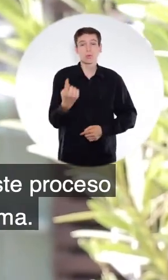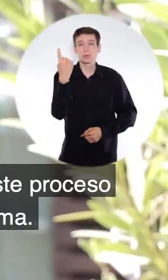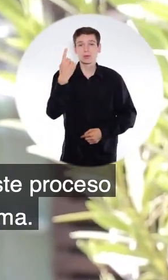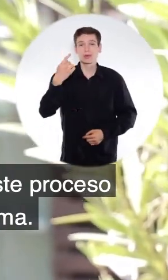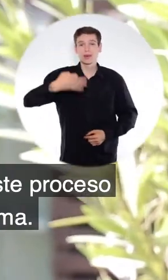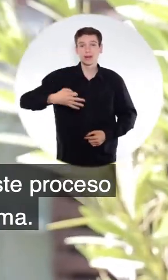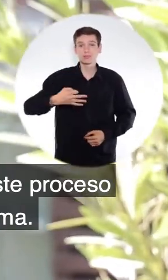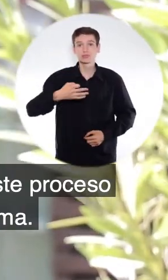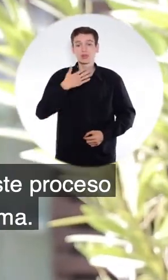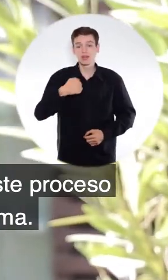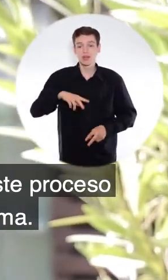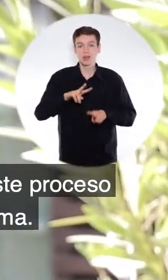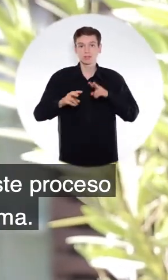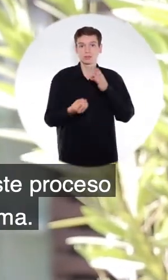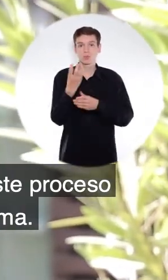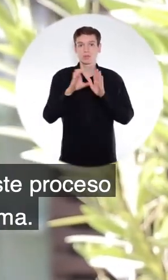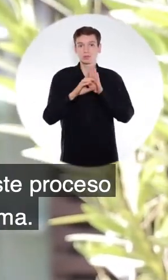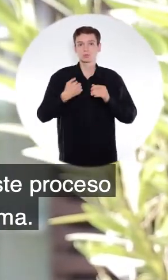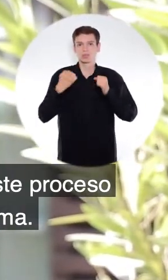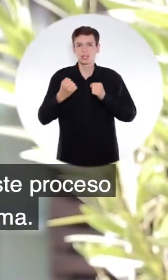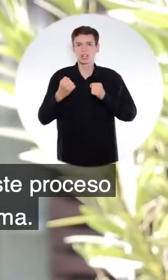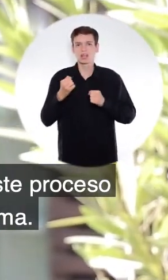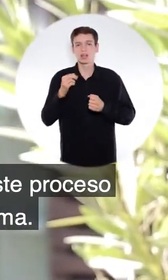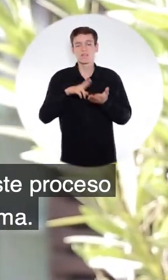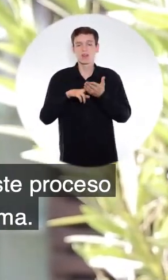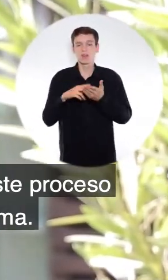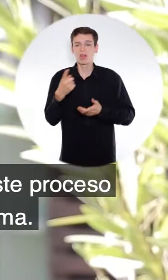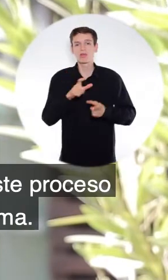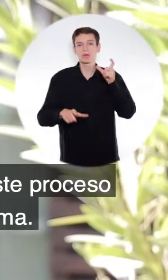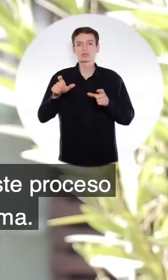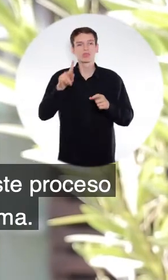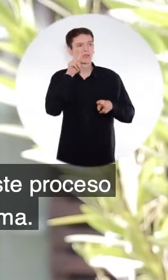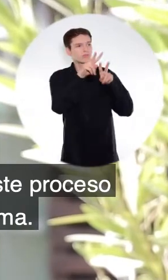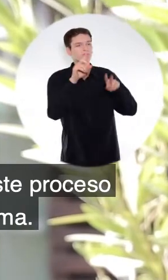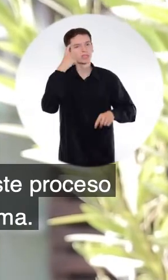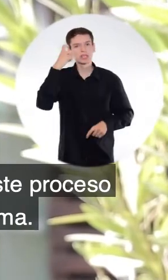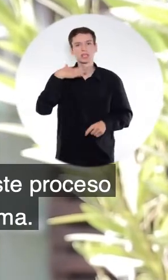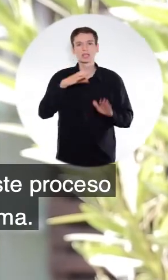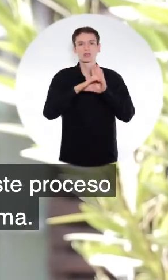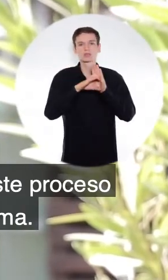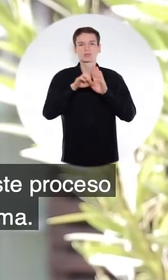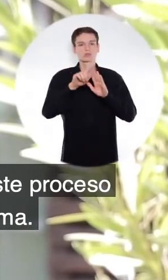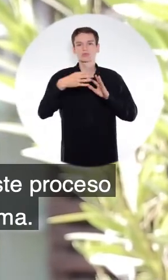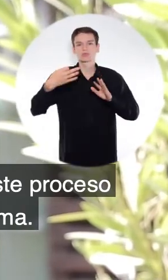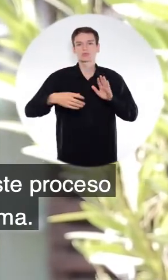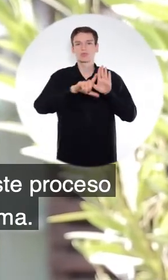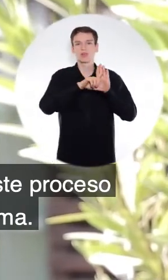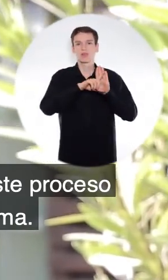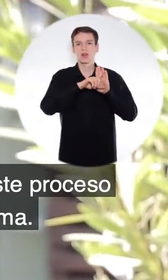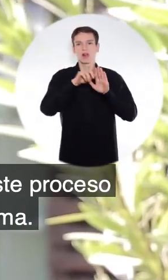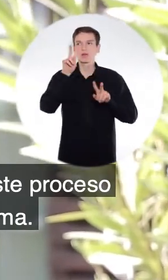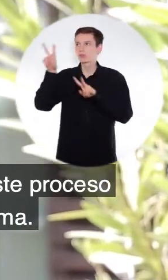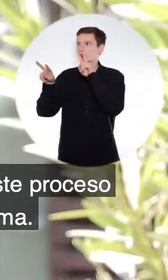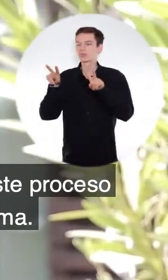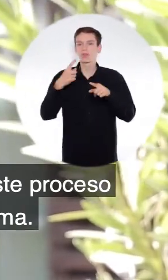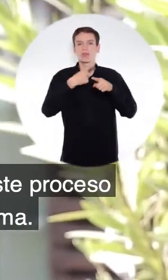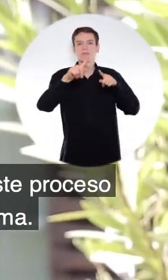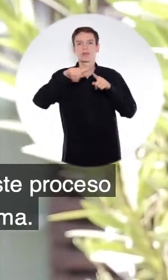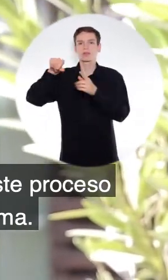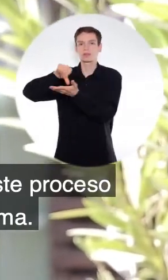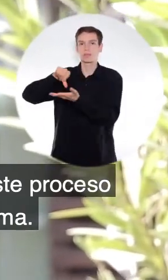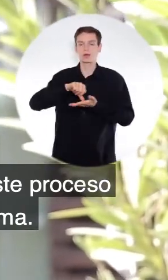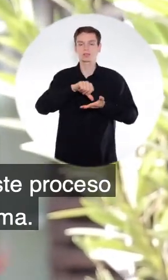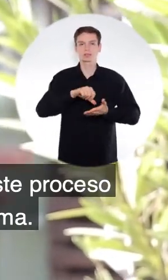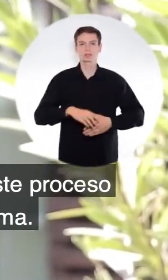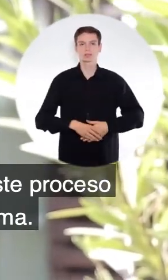this constituent process at all is because of the perceived illegitimacy of the constitution we have.